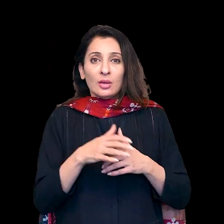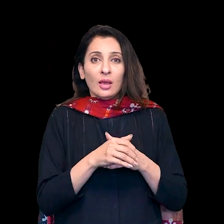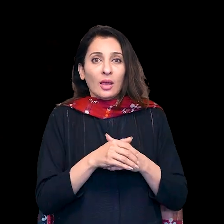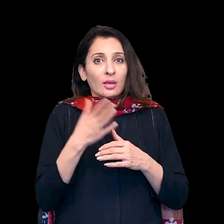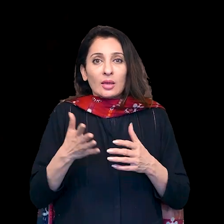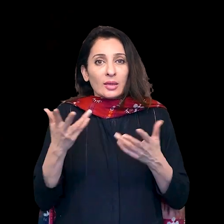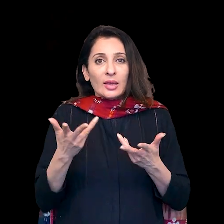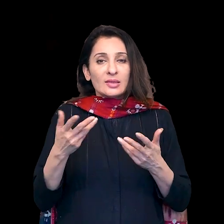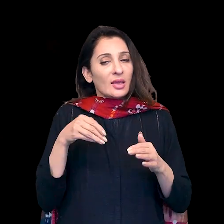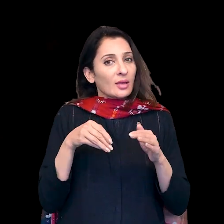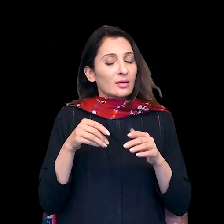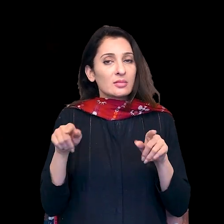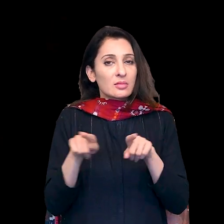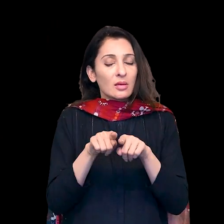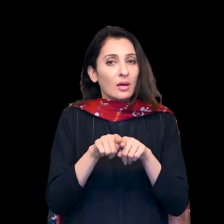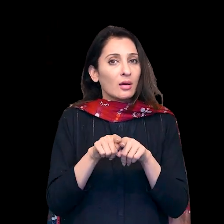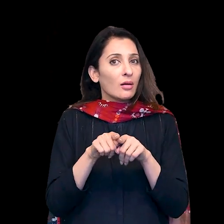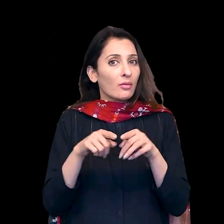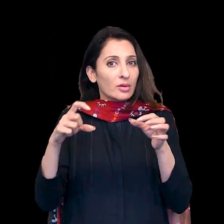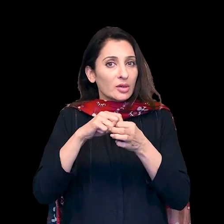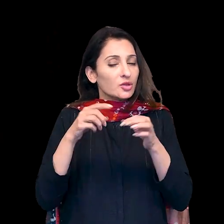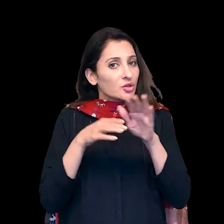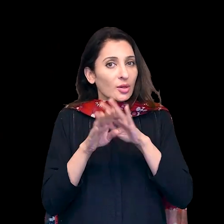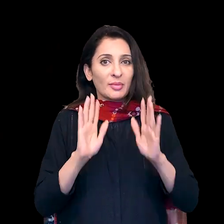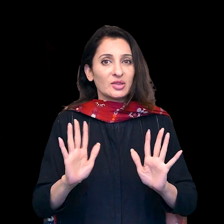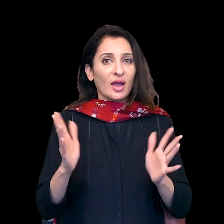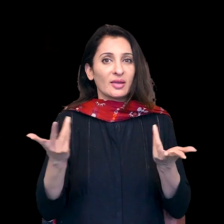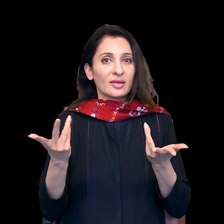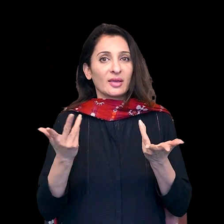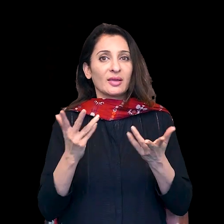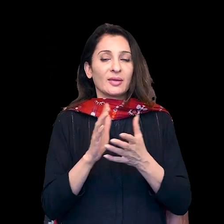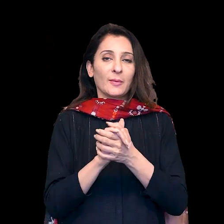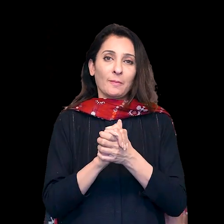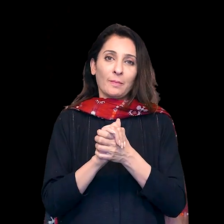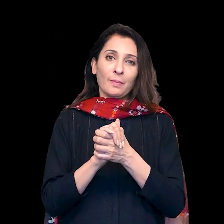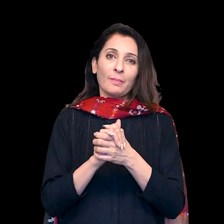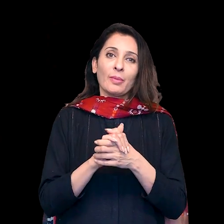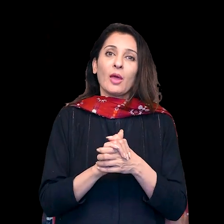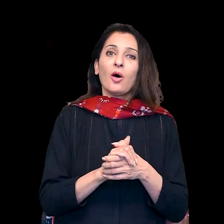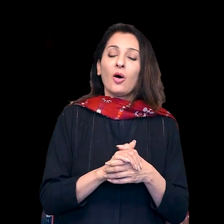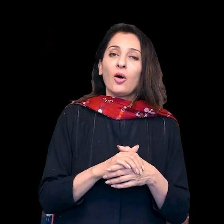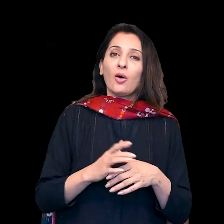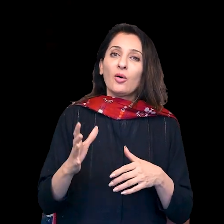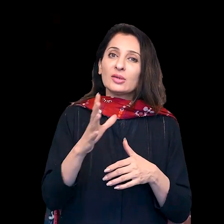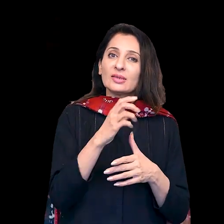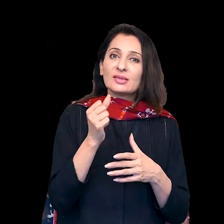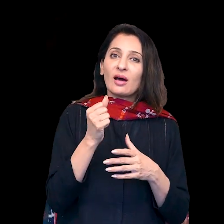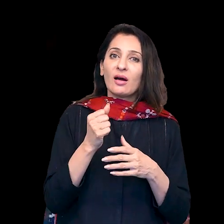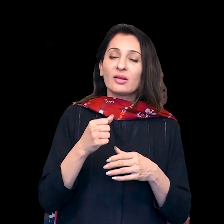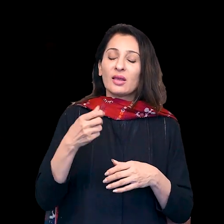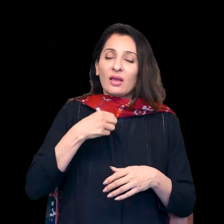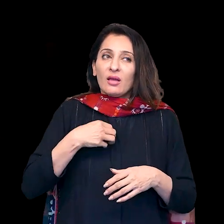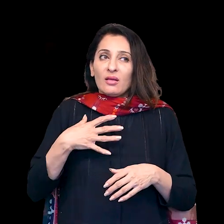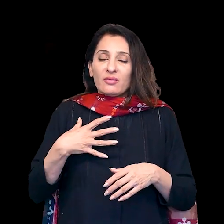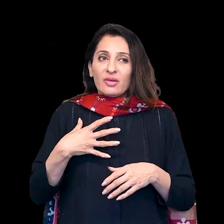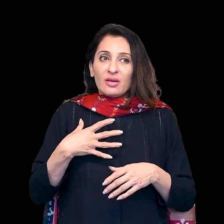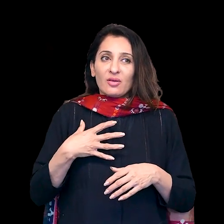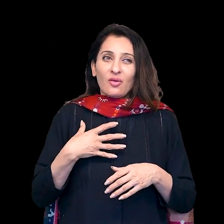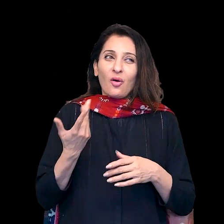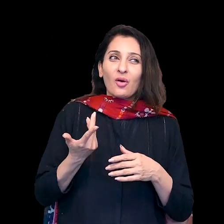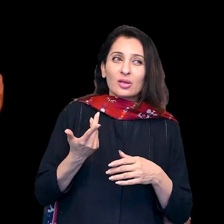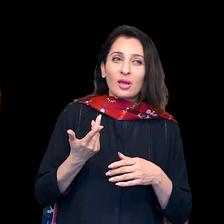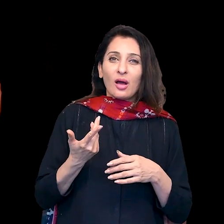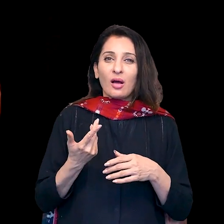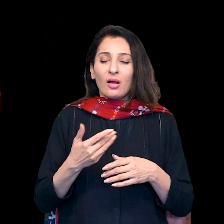they may experience suffocation within the relation. And these fears and insecurities make one person show up as they show